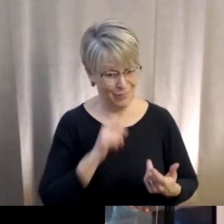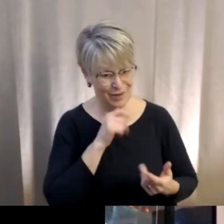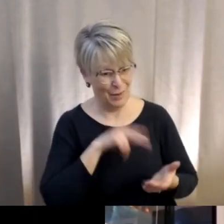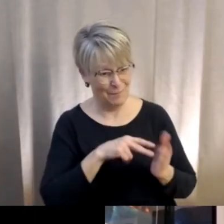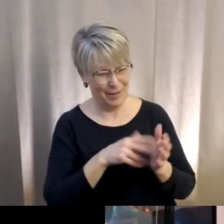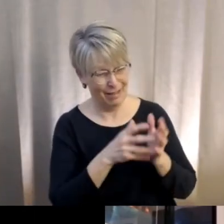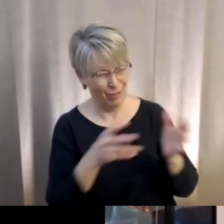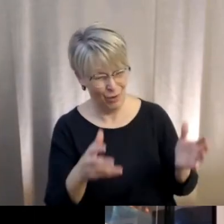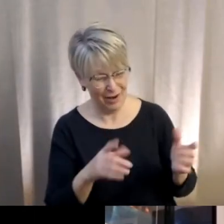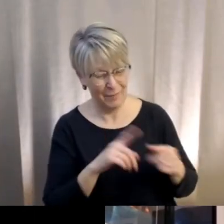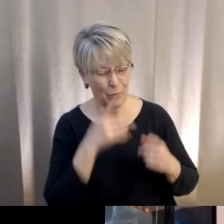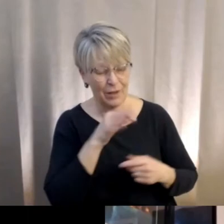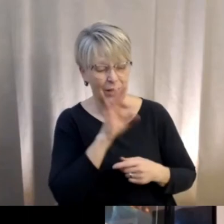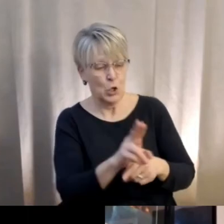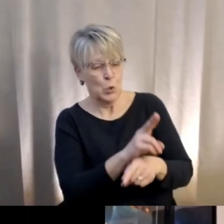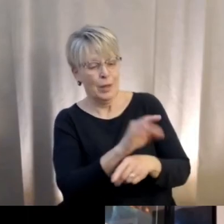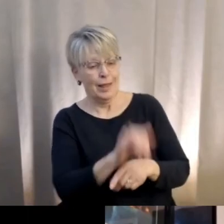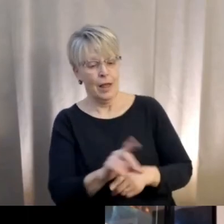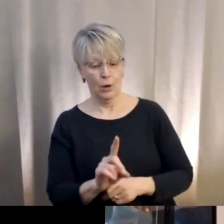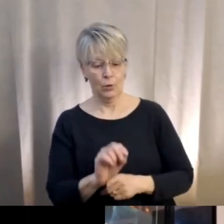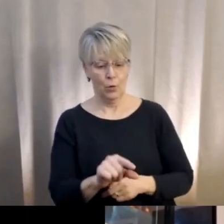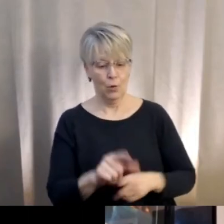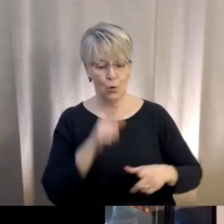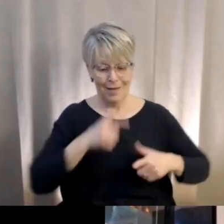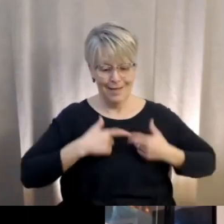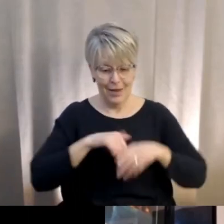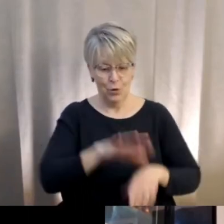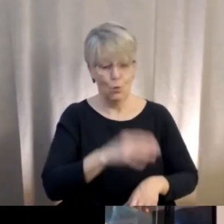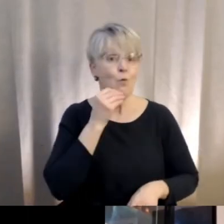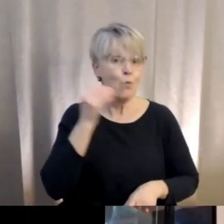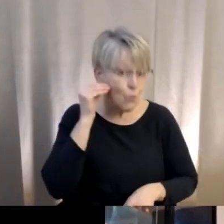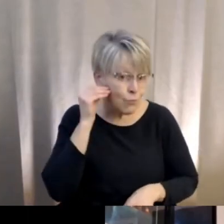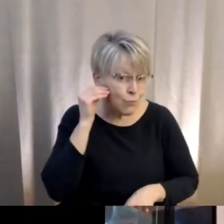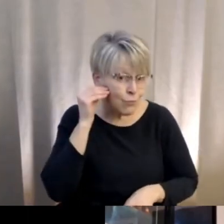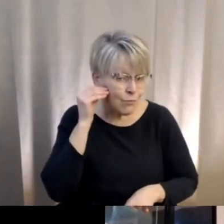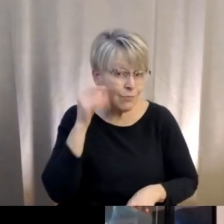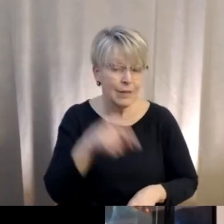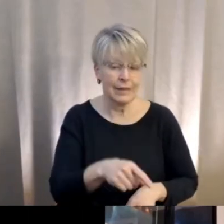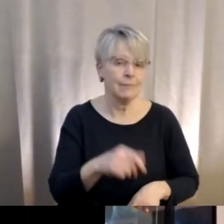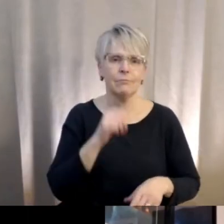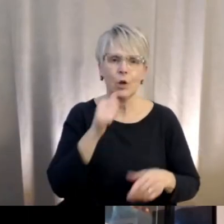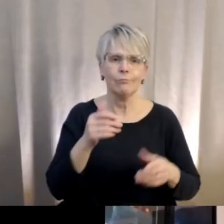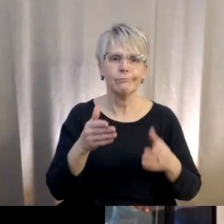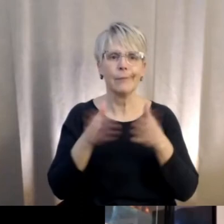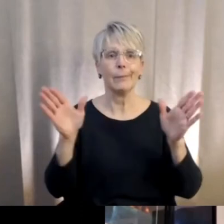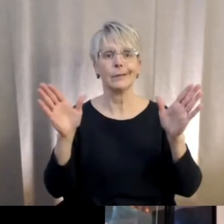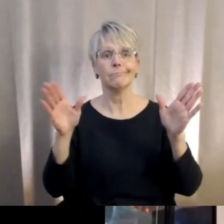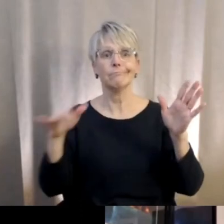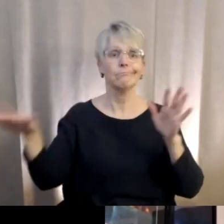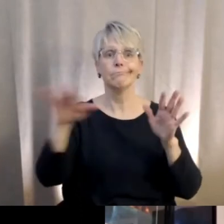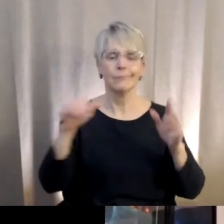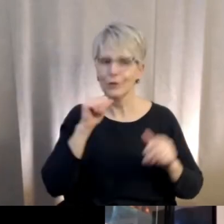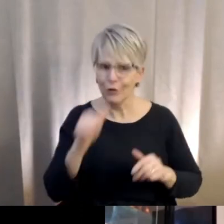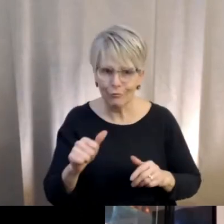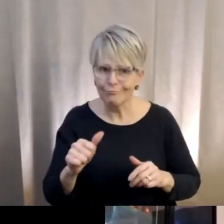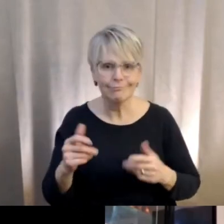it in this circumstance because it's basically a dog that lives within your home that does not have public access and hasn't necessarily received